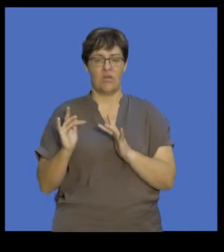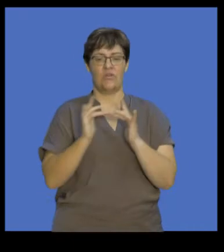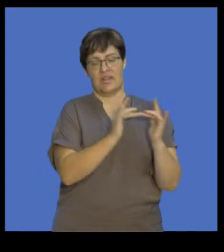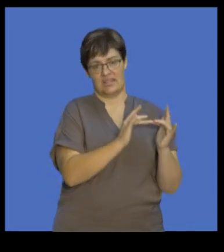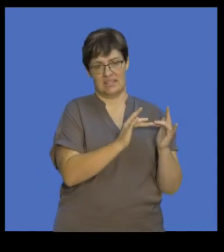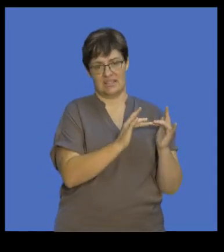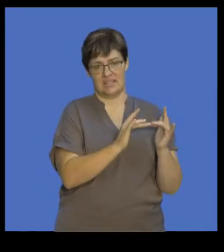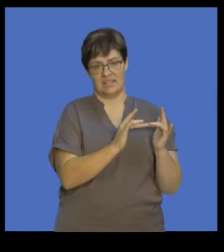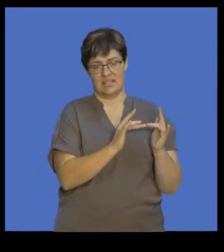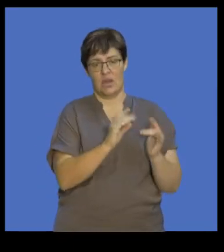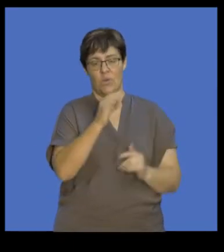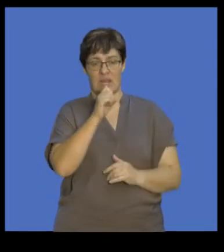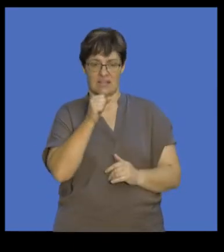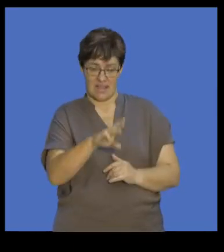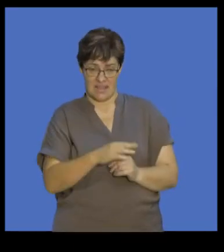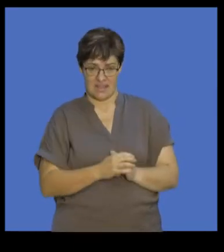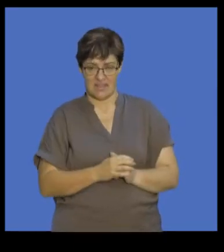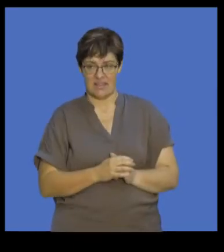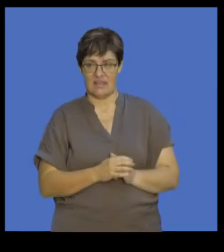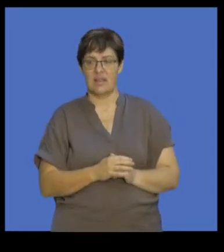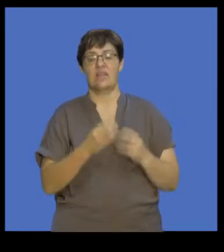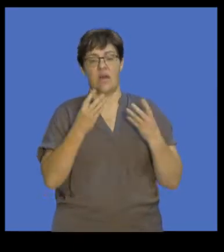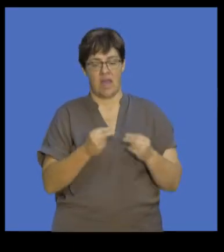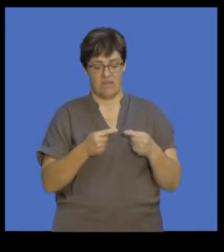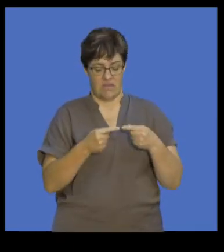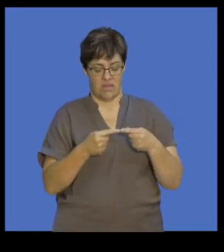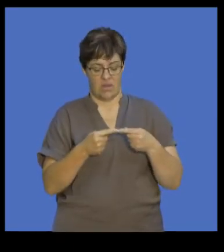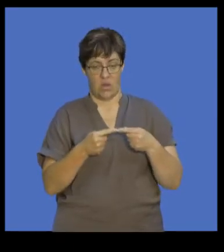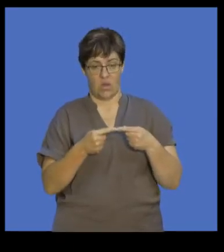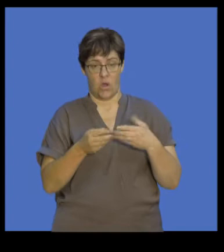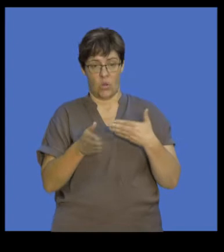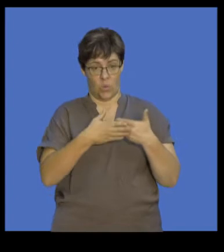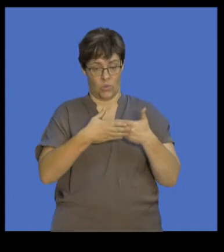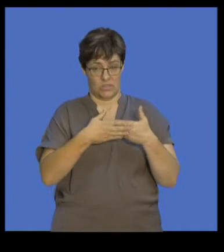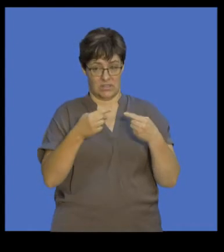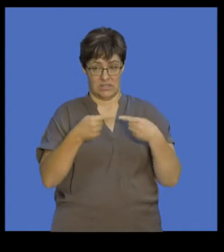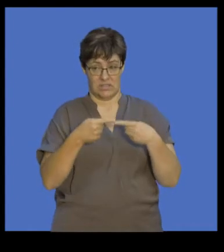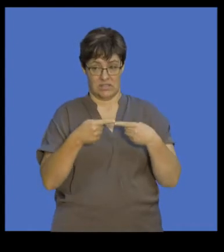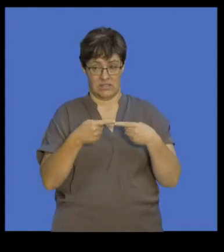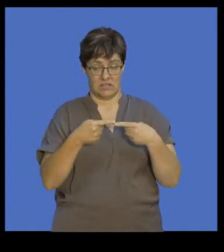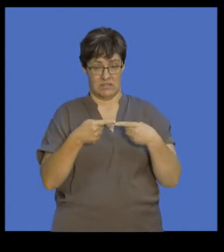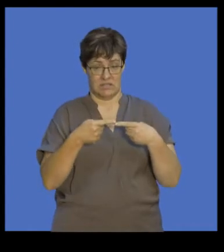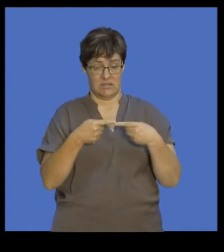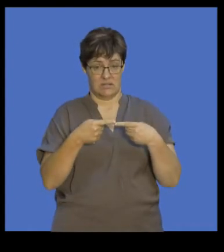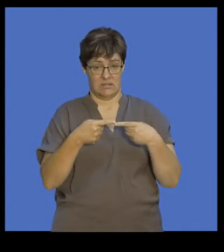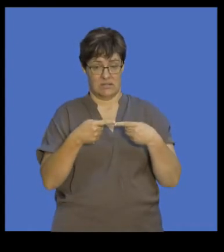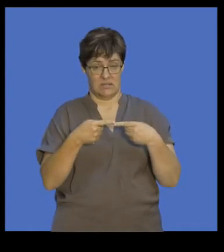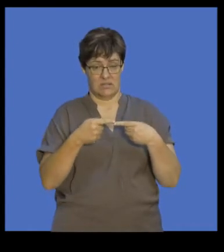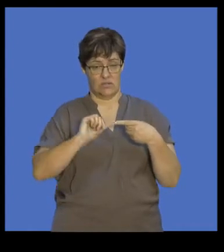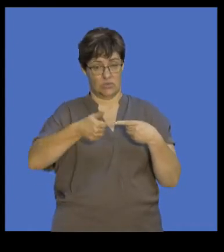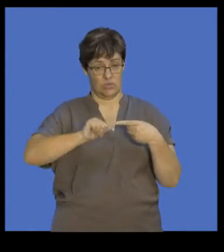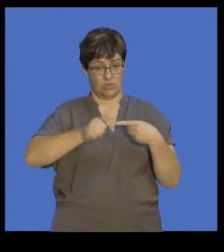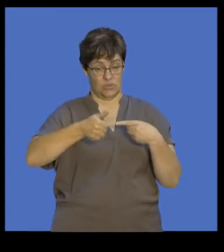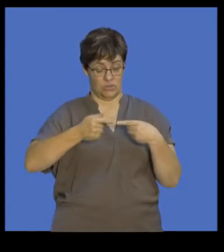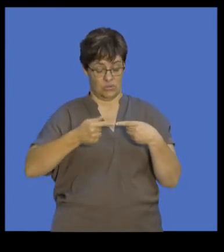is connected to a conductor in a typical circuit. And then we've got a closed switch, okay?